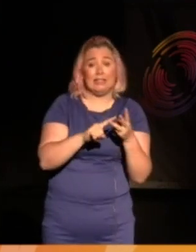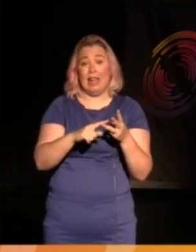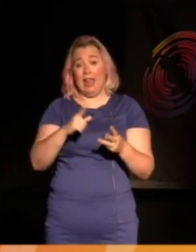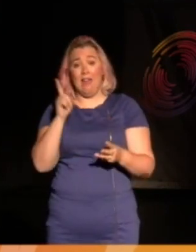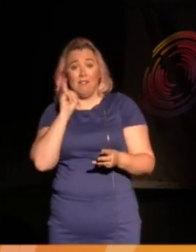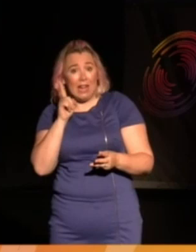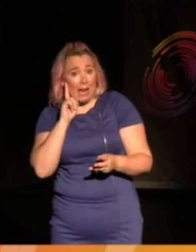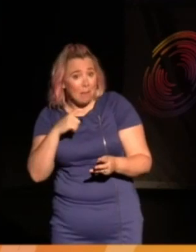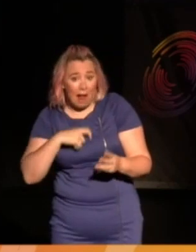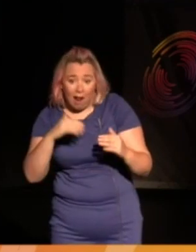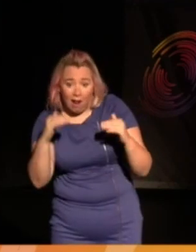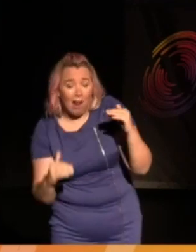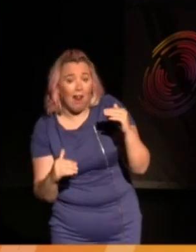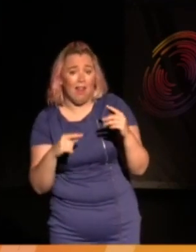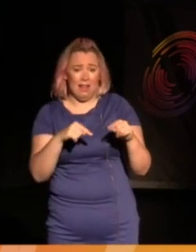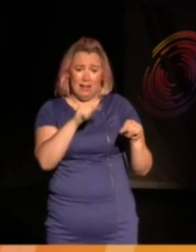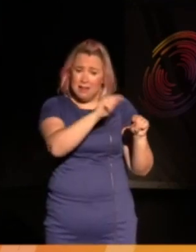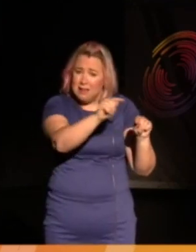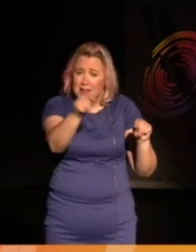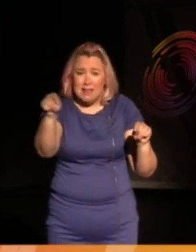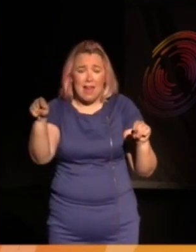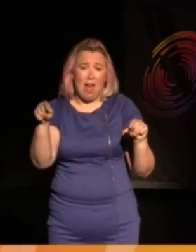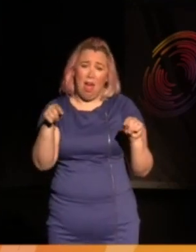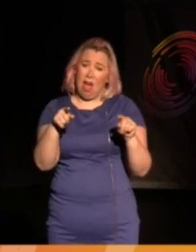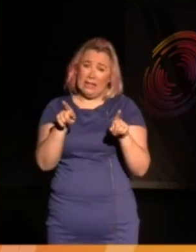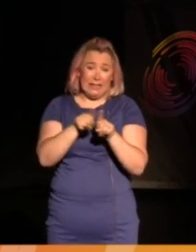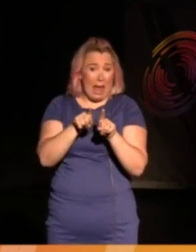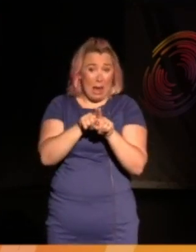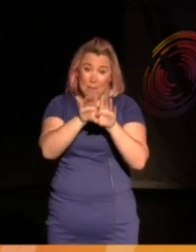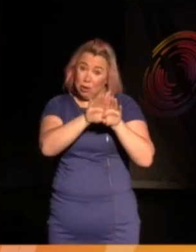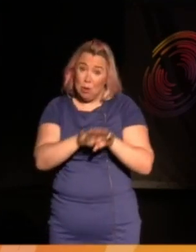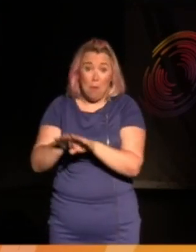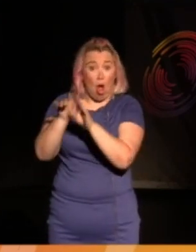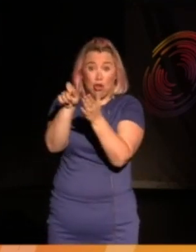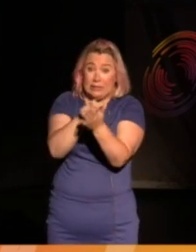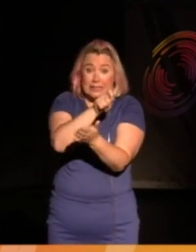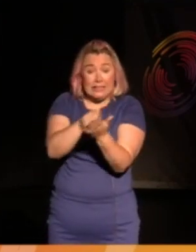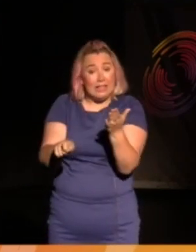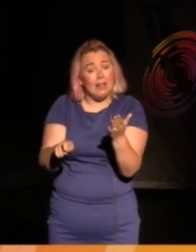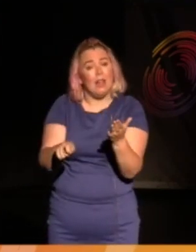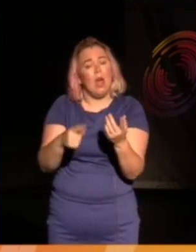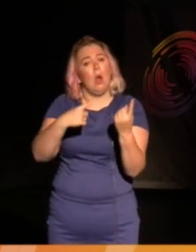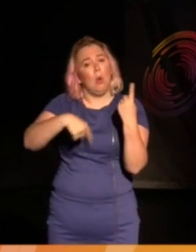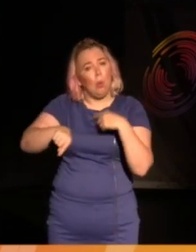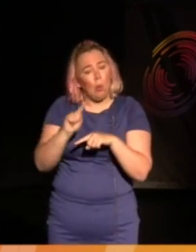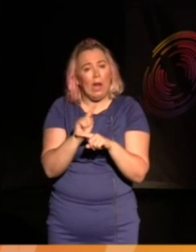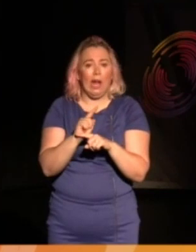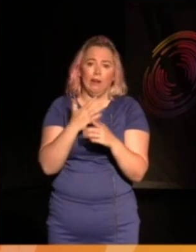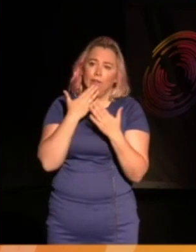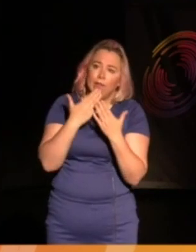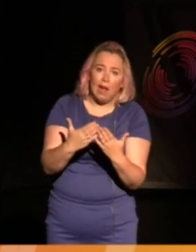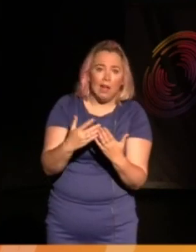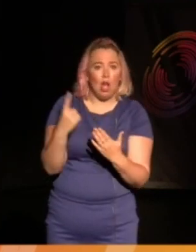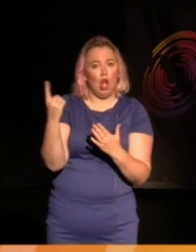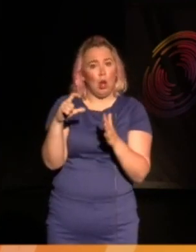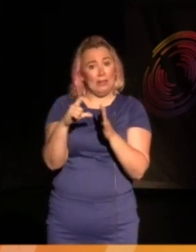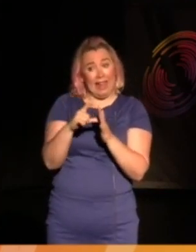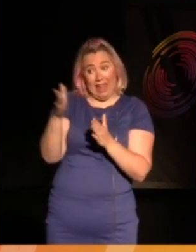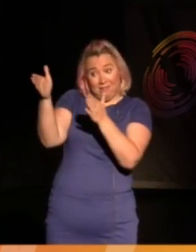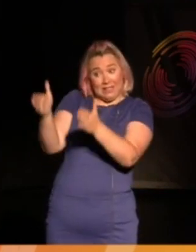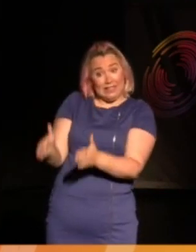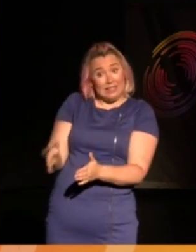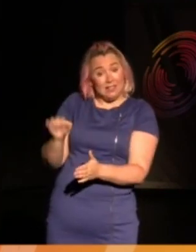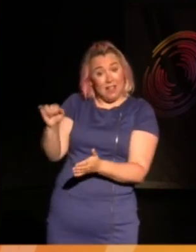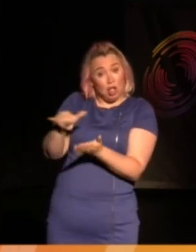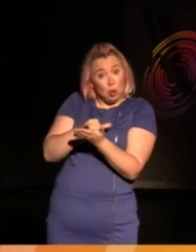the 8-hour working day, all the way up to democracy itself. We owe our rights to people like Davis, who